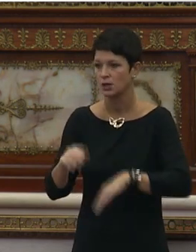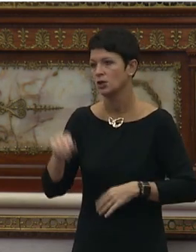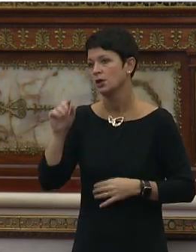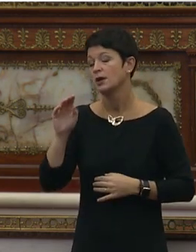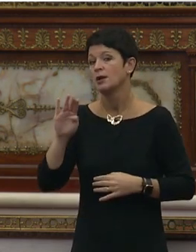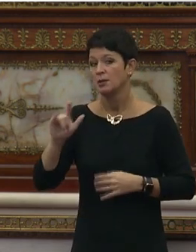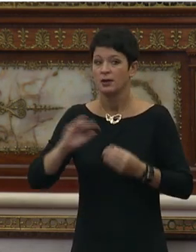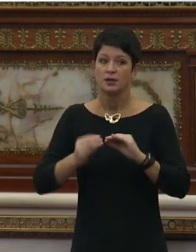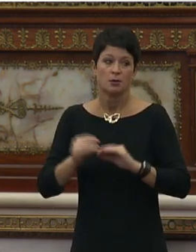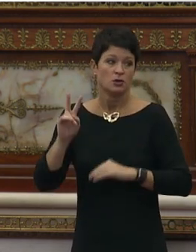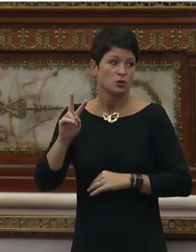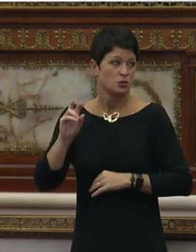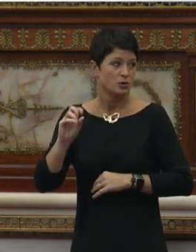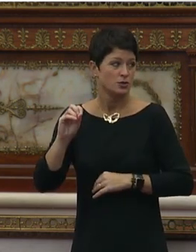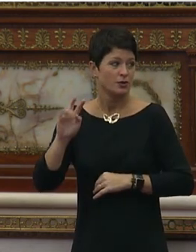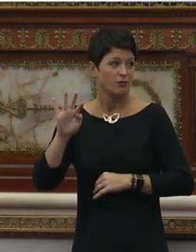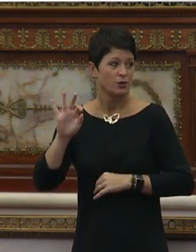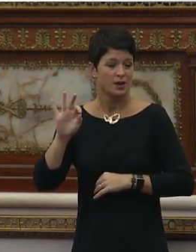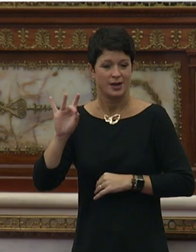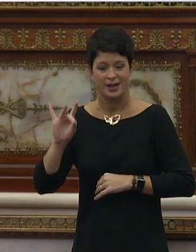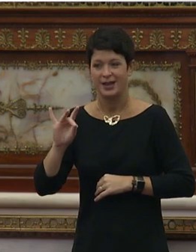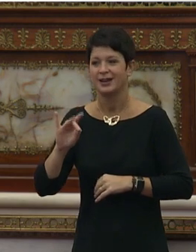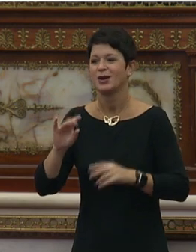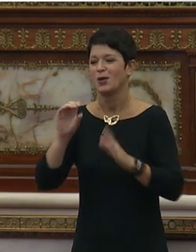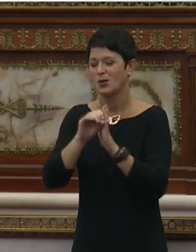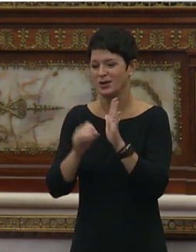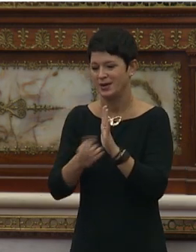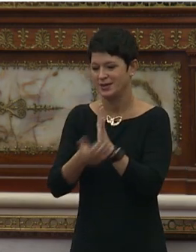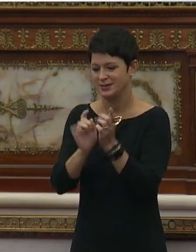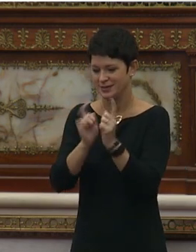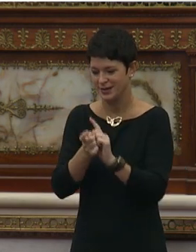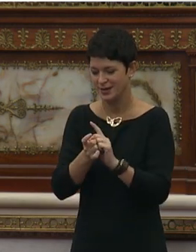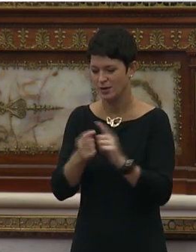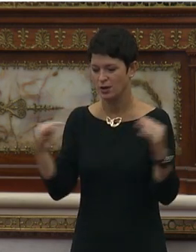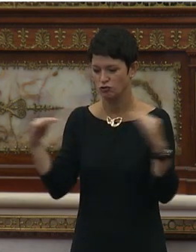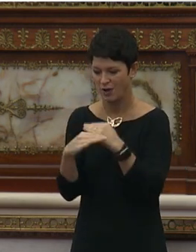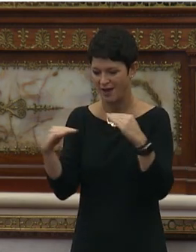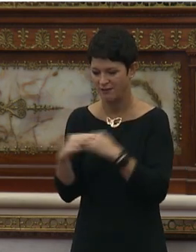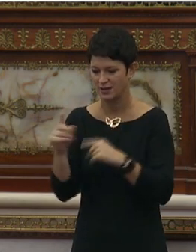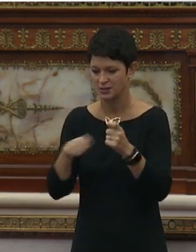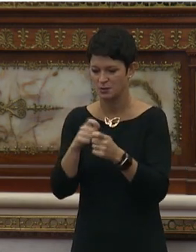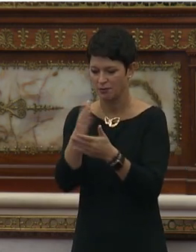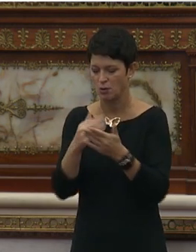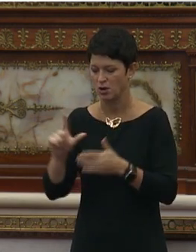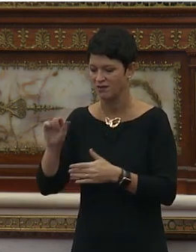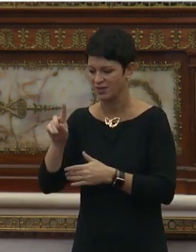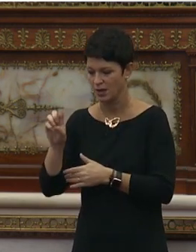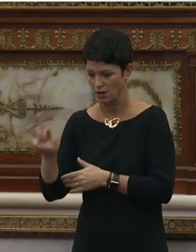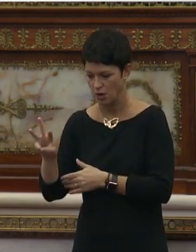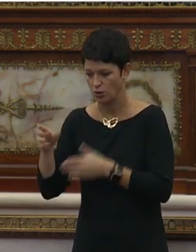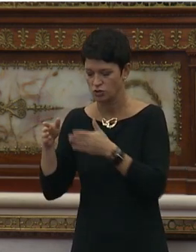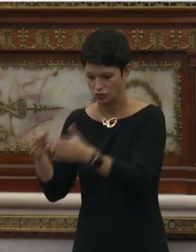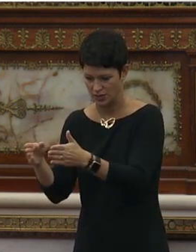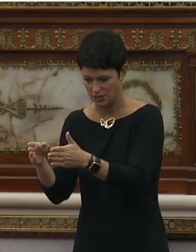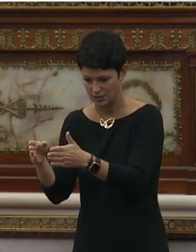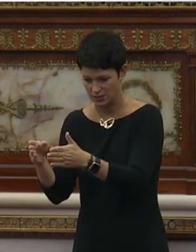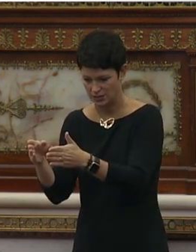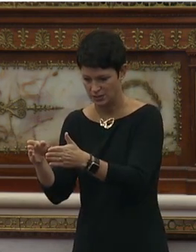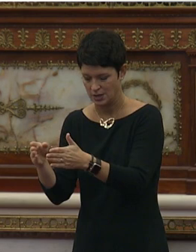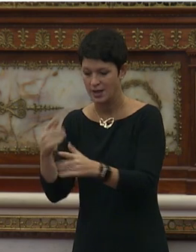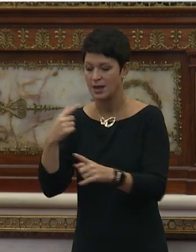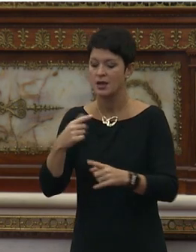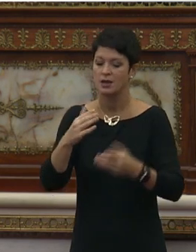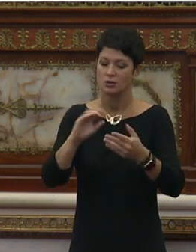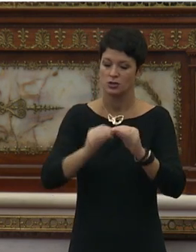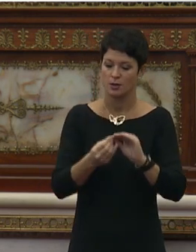number 200495, entitled An Ordinance Regulating the Direction of Movement of Traffic on Certain Portions of Ludlow Street. And bill